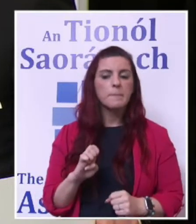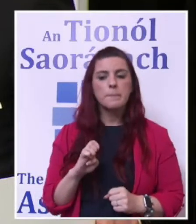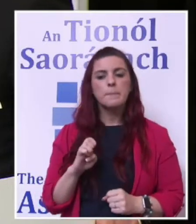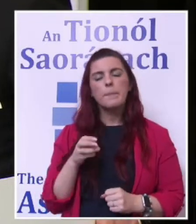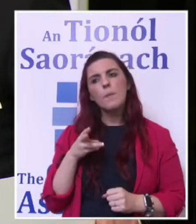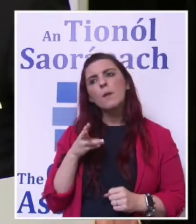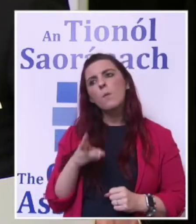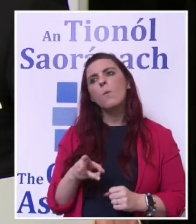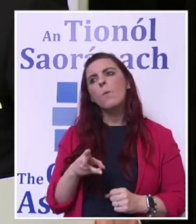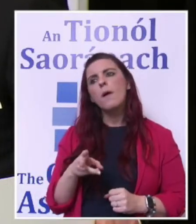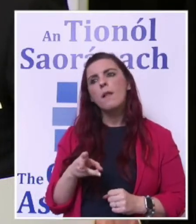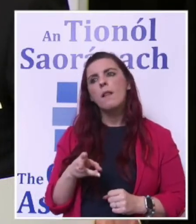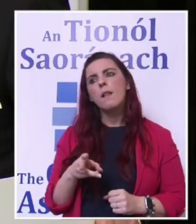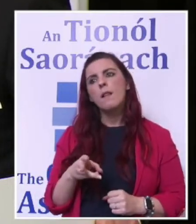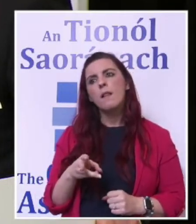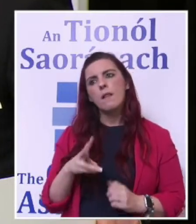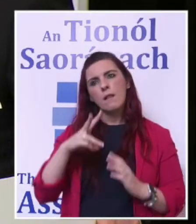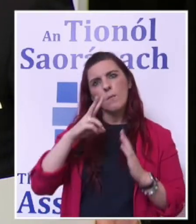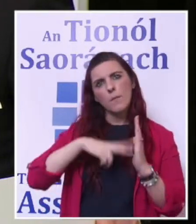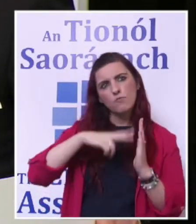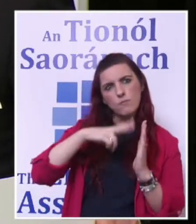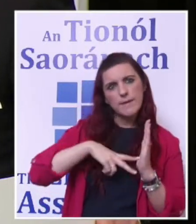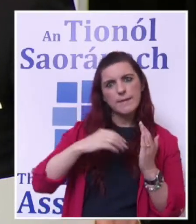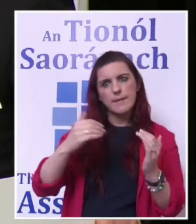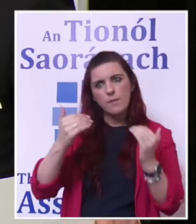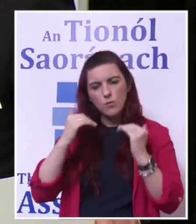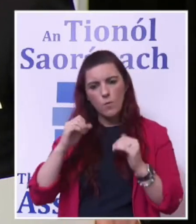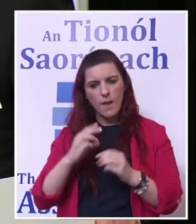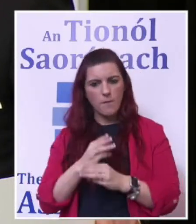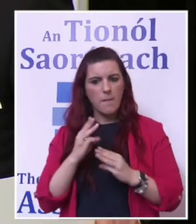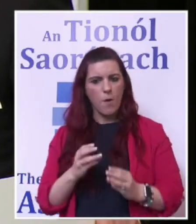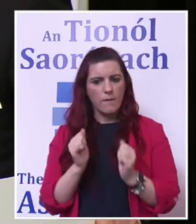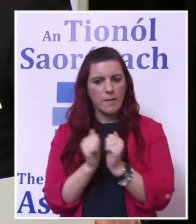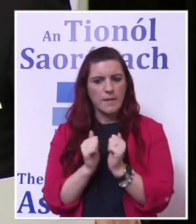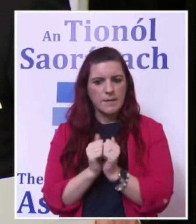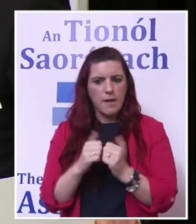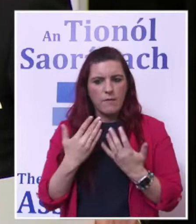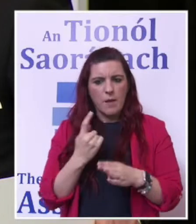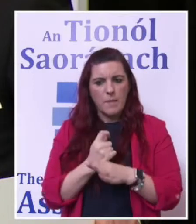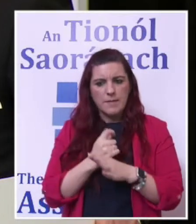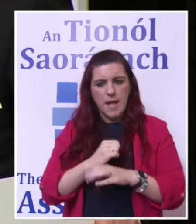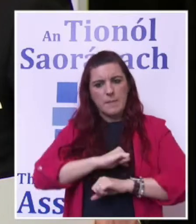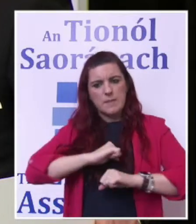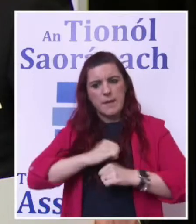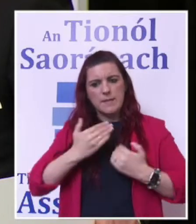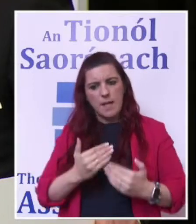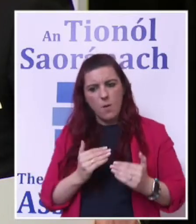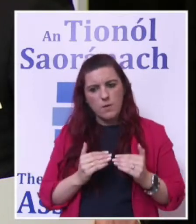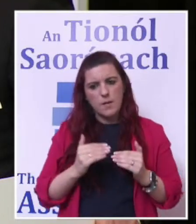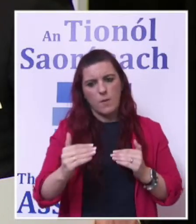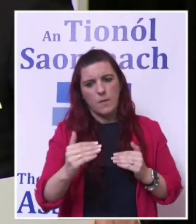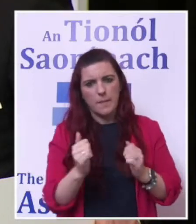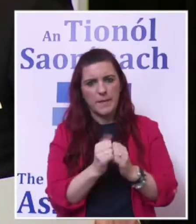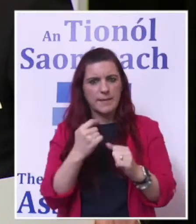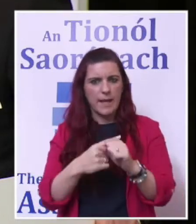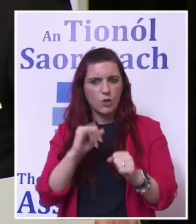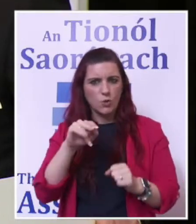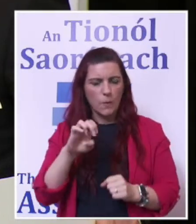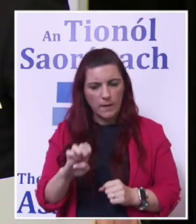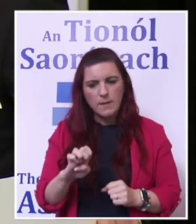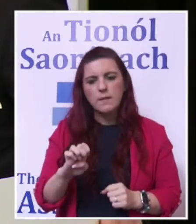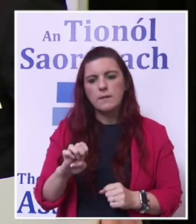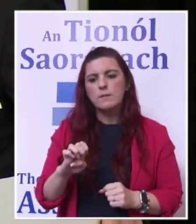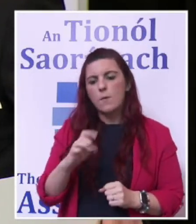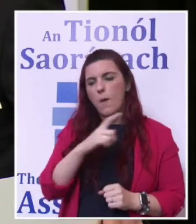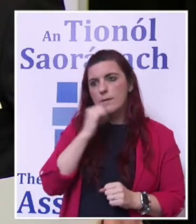and read the reference material, we'll have a really powerful session. We've a bit of time now, a bit of space until we meet again in June. So I